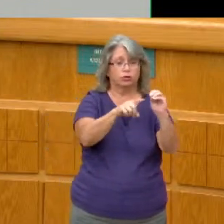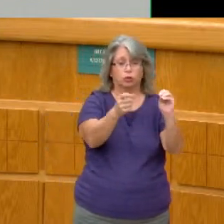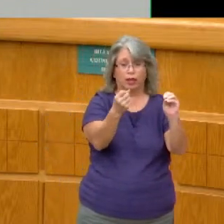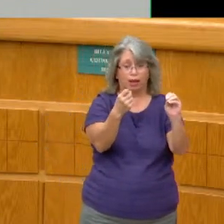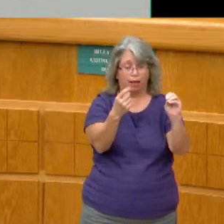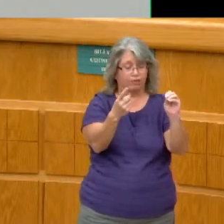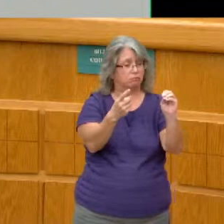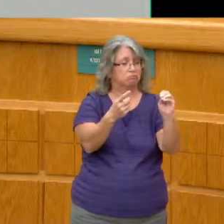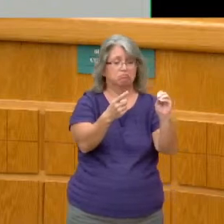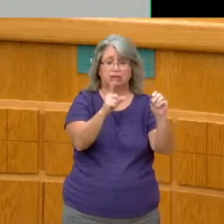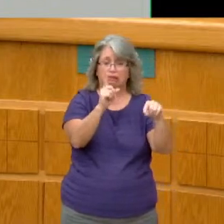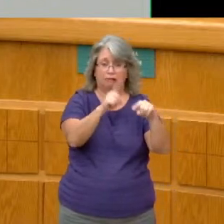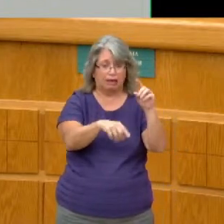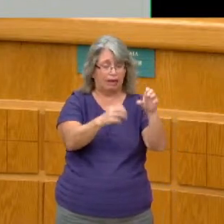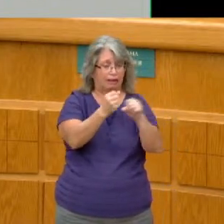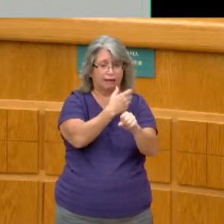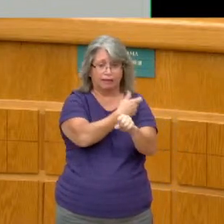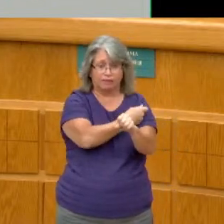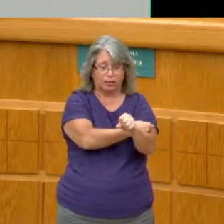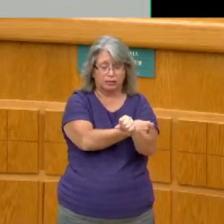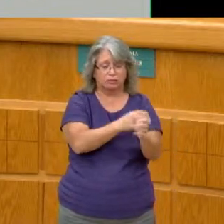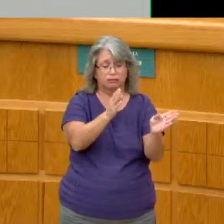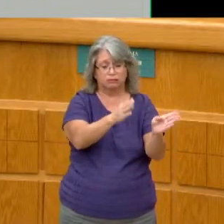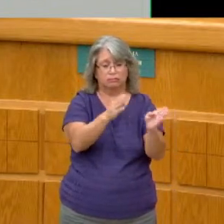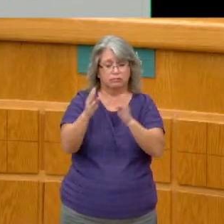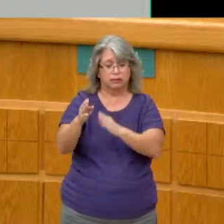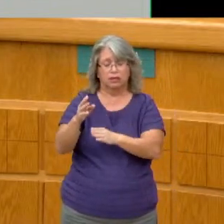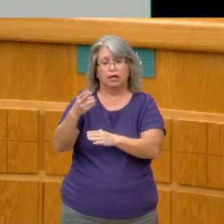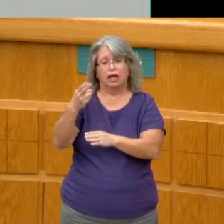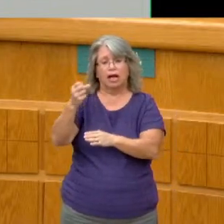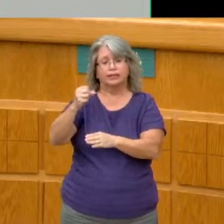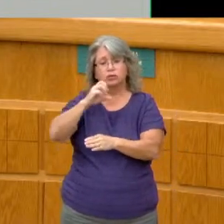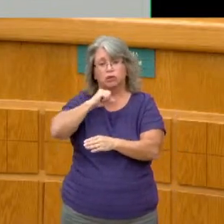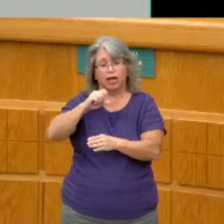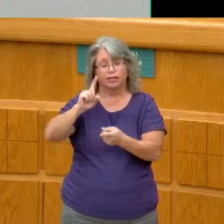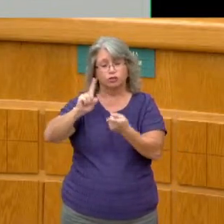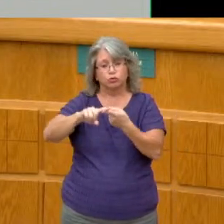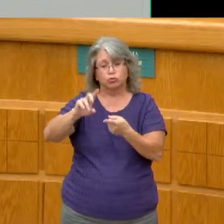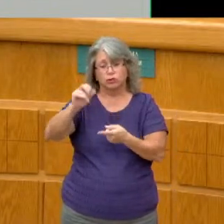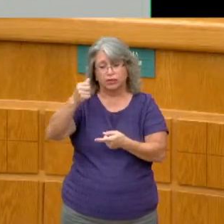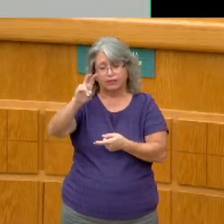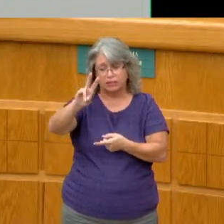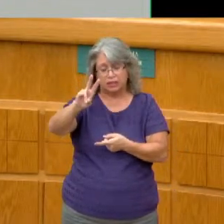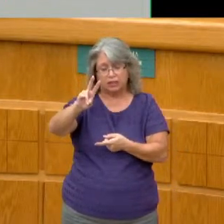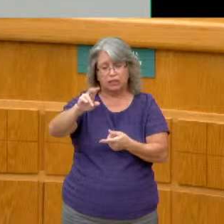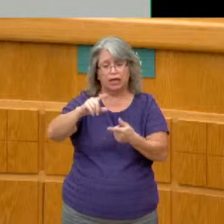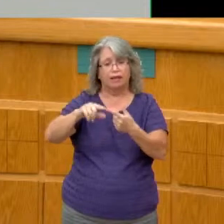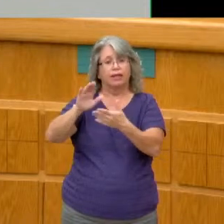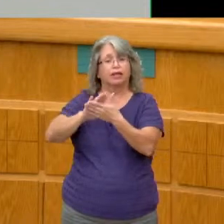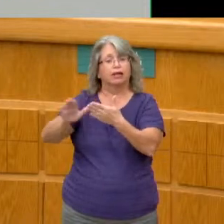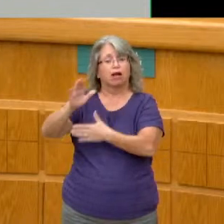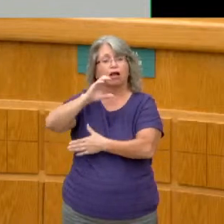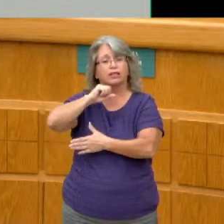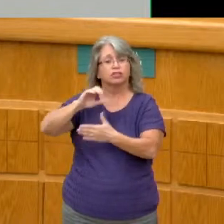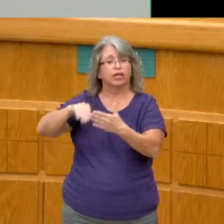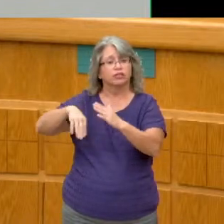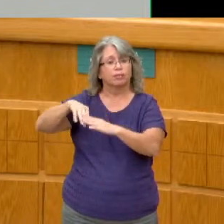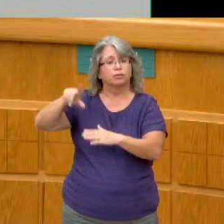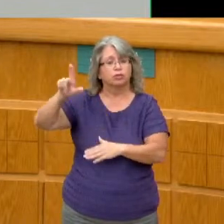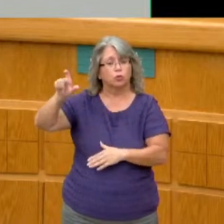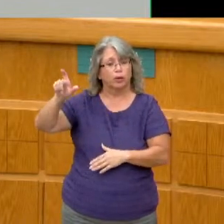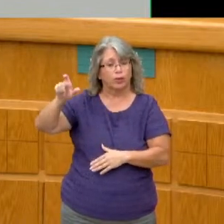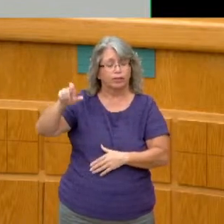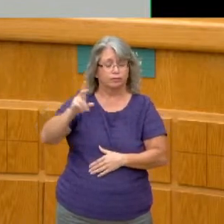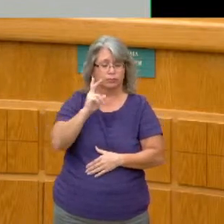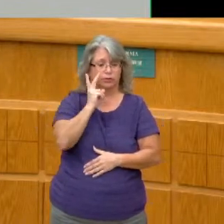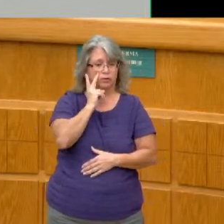for a vaccine, high school aged up to 17, and then college aged up to 21. And you can see that, again, there